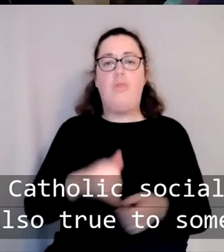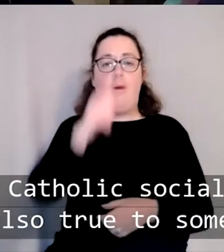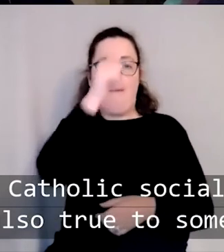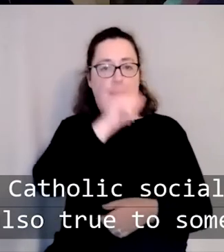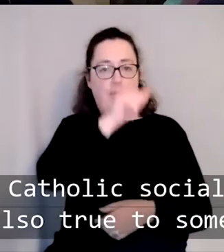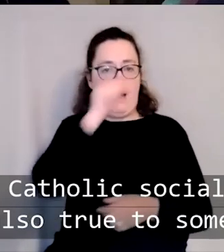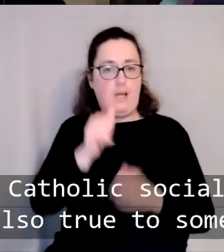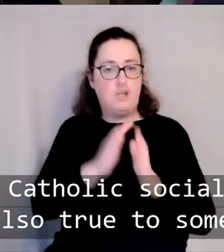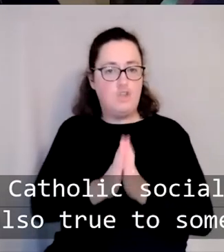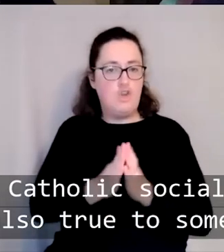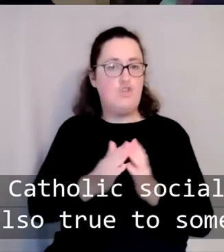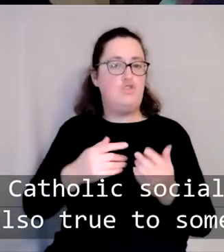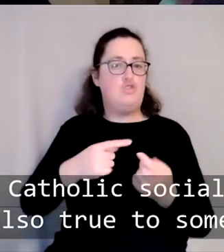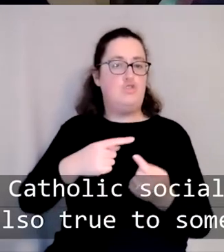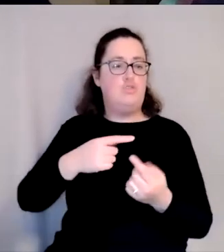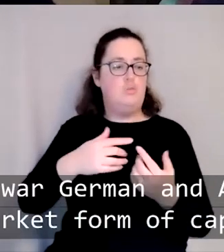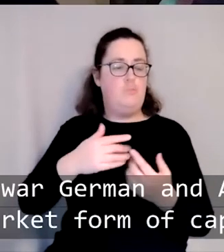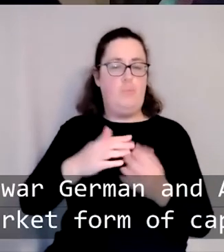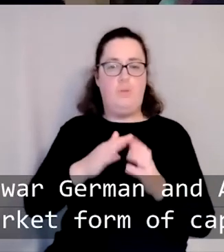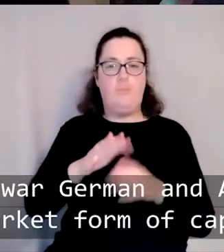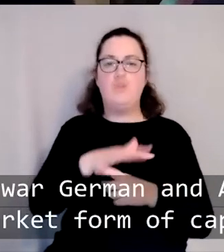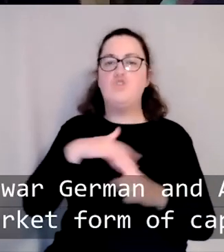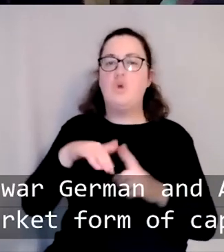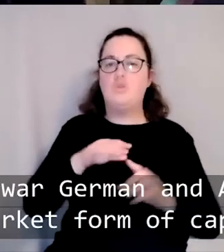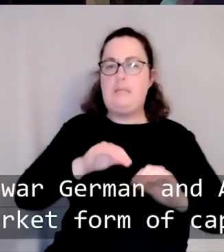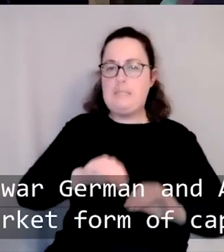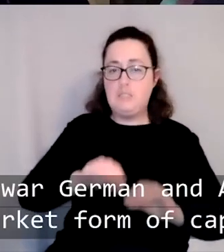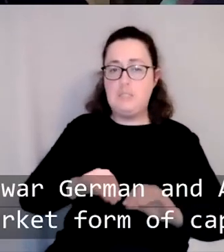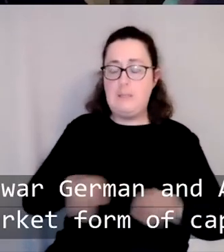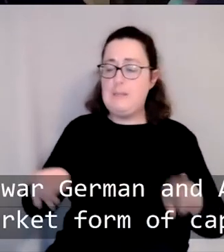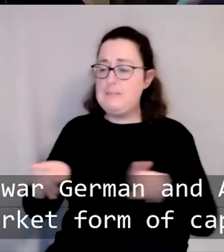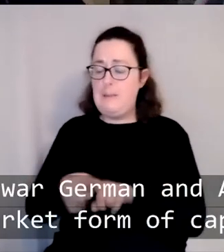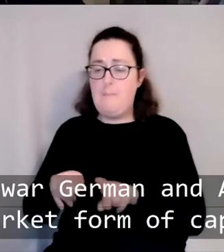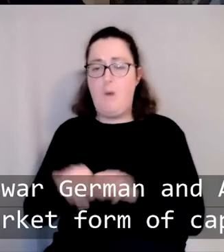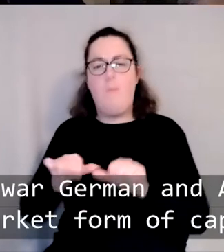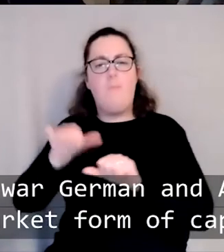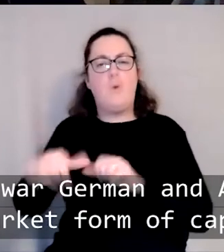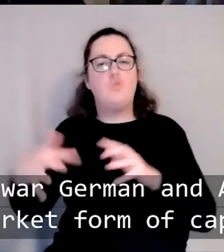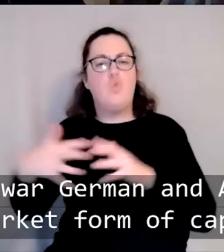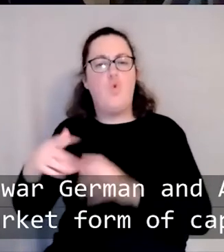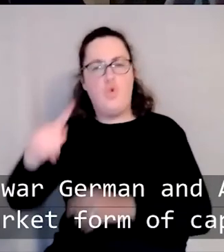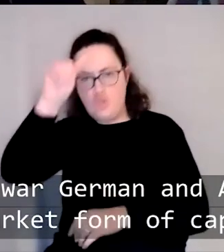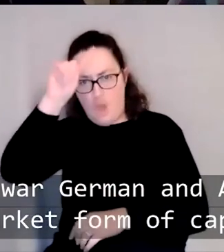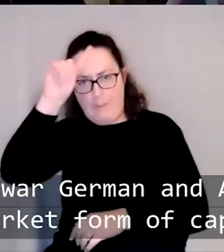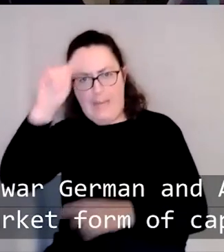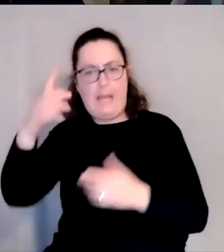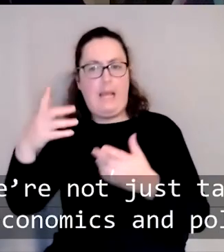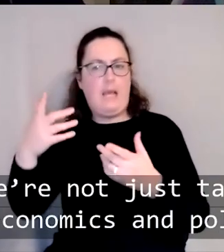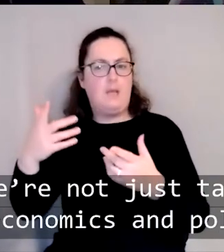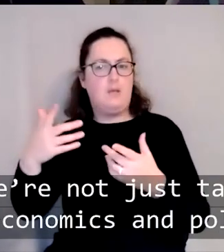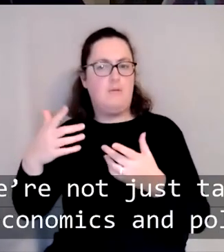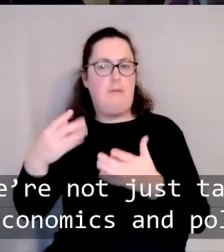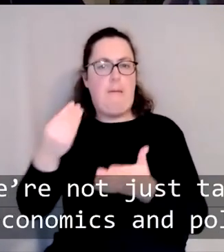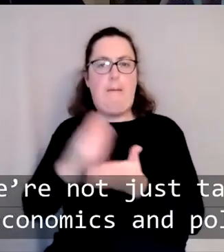teaching, but is also true to some degree in post-war German and Austrian social market form of capitalism, and